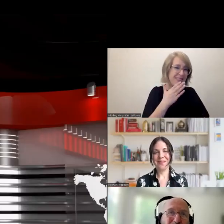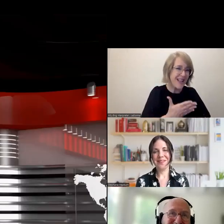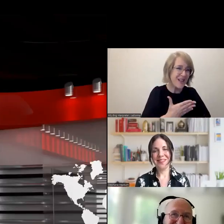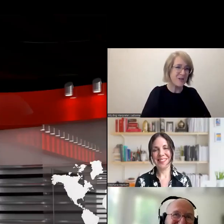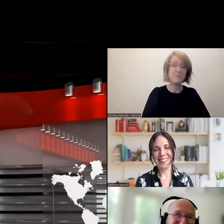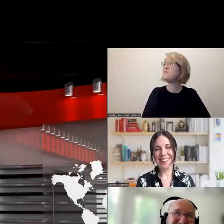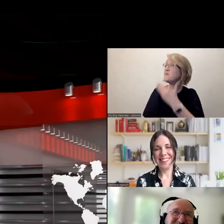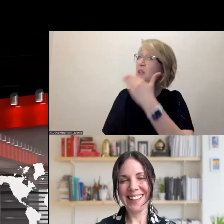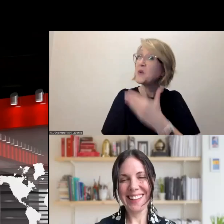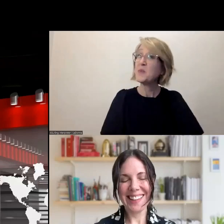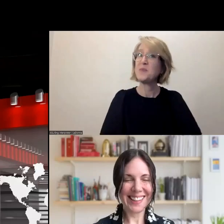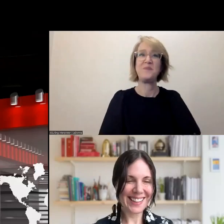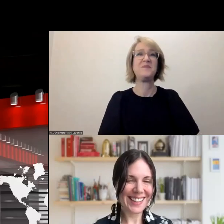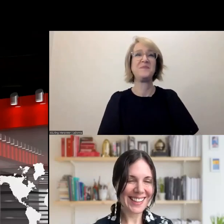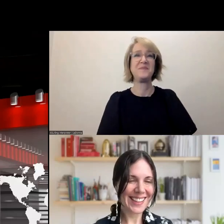Thank you.